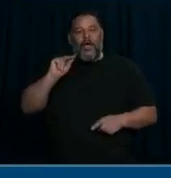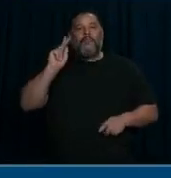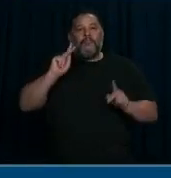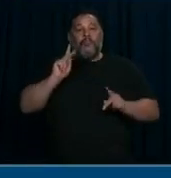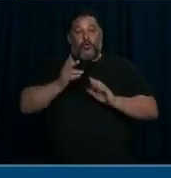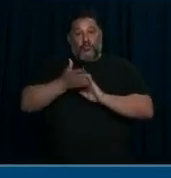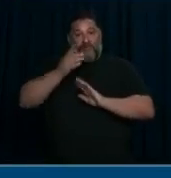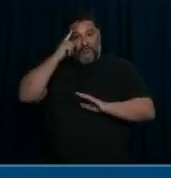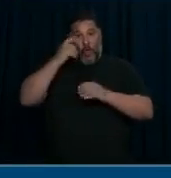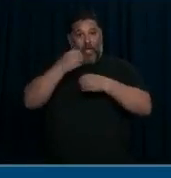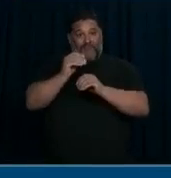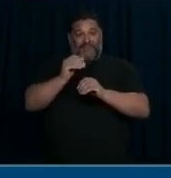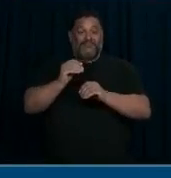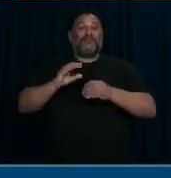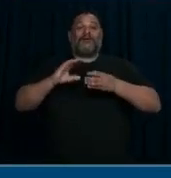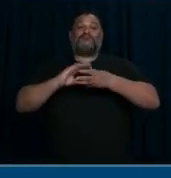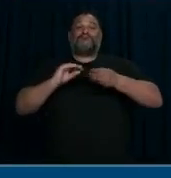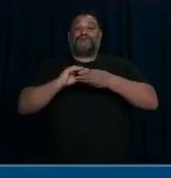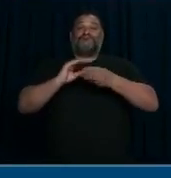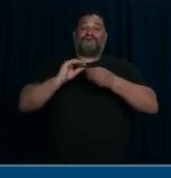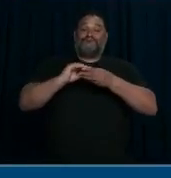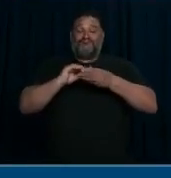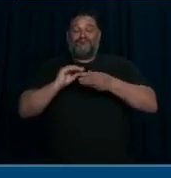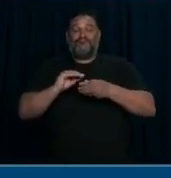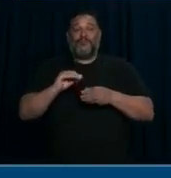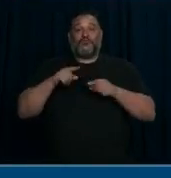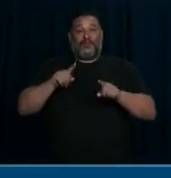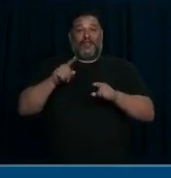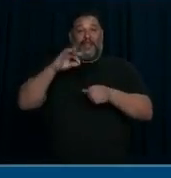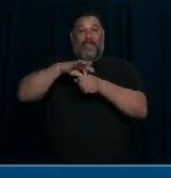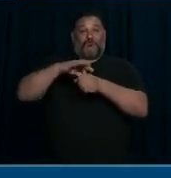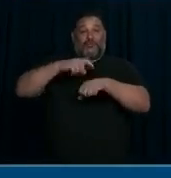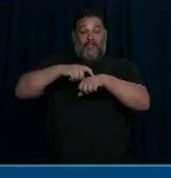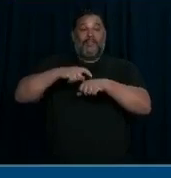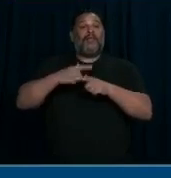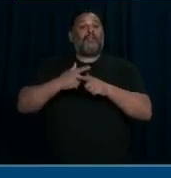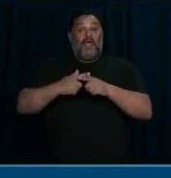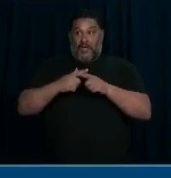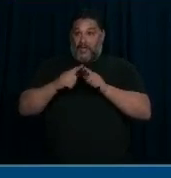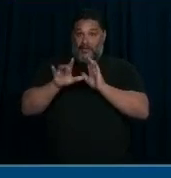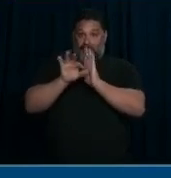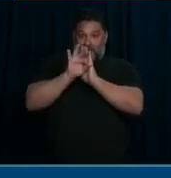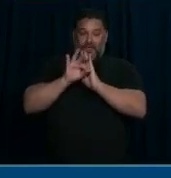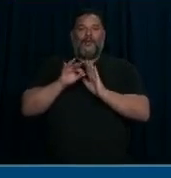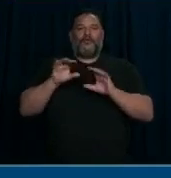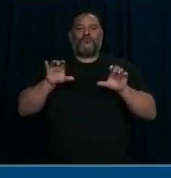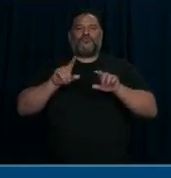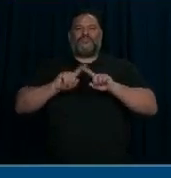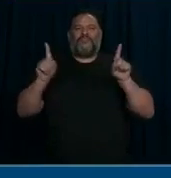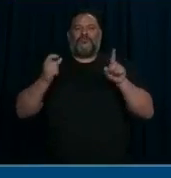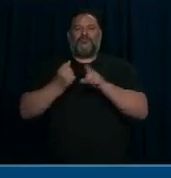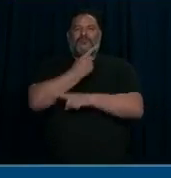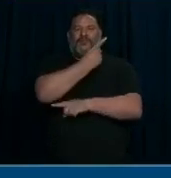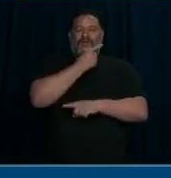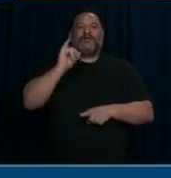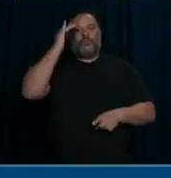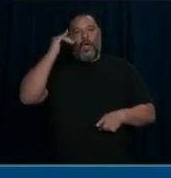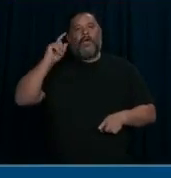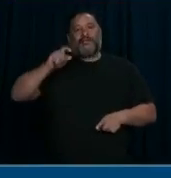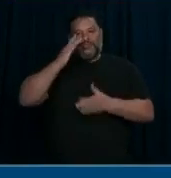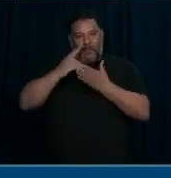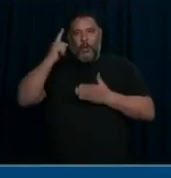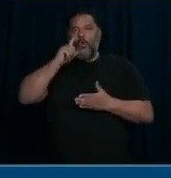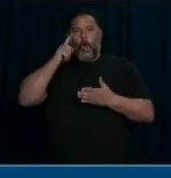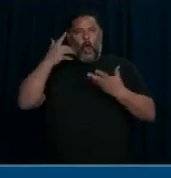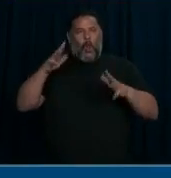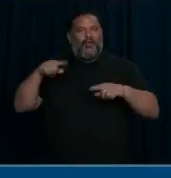office and say all the right things at election time and do something very different once they get there. That's why we need somebody who's actually been in these fights, who's